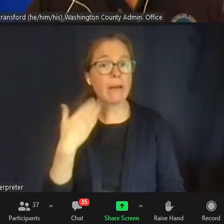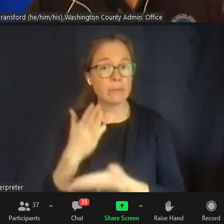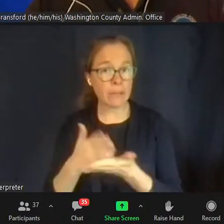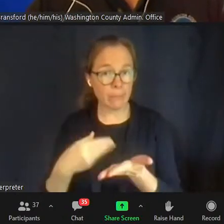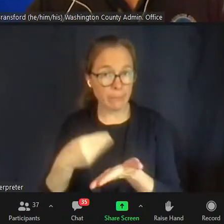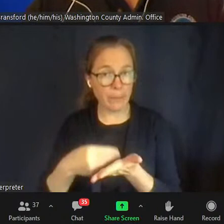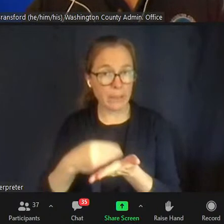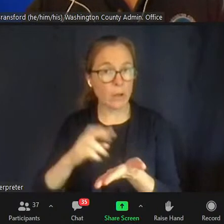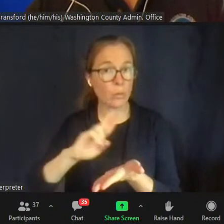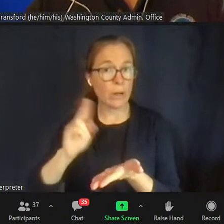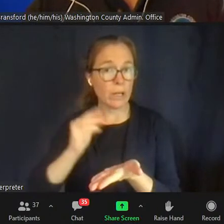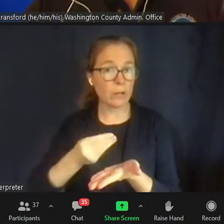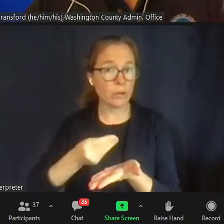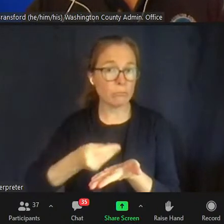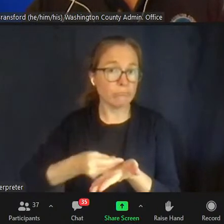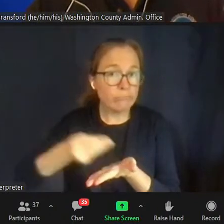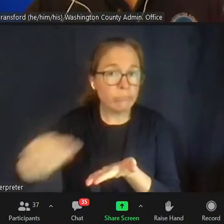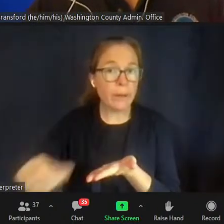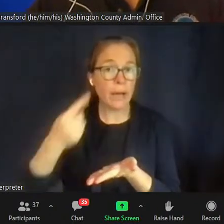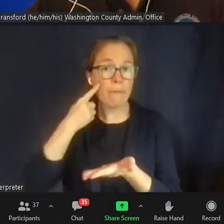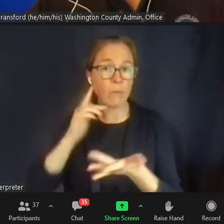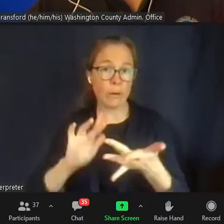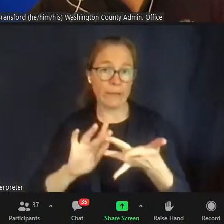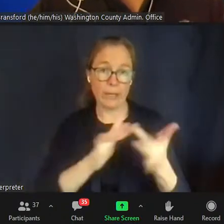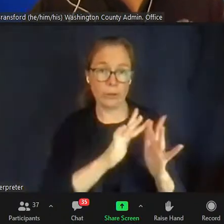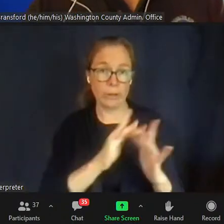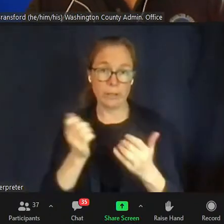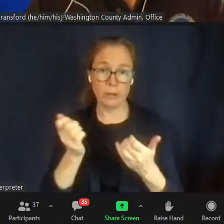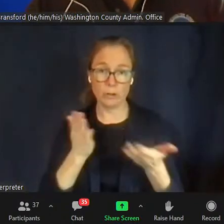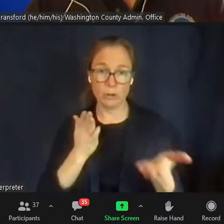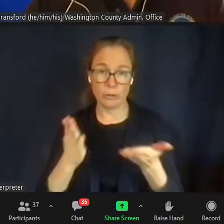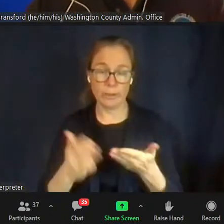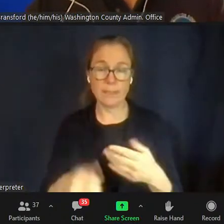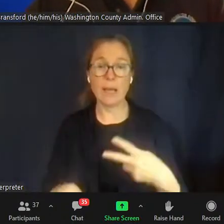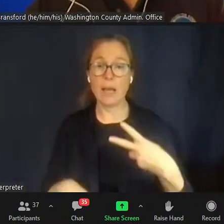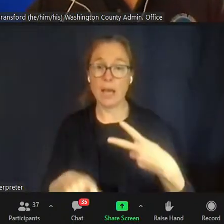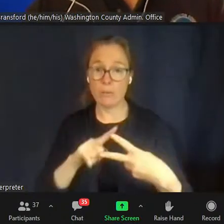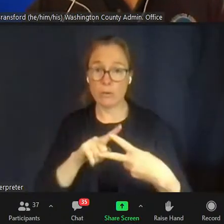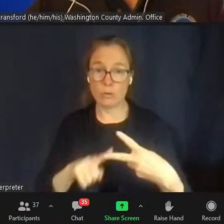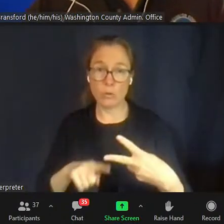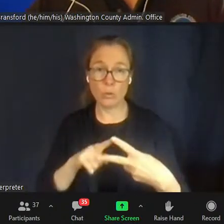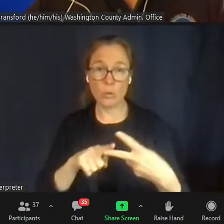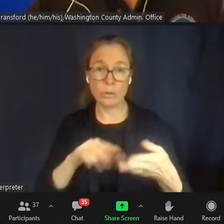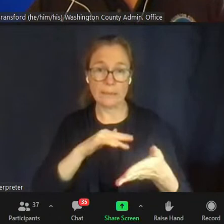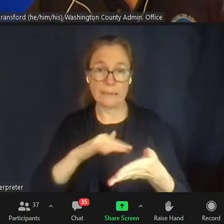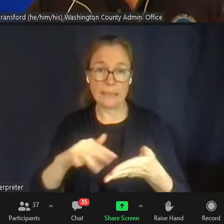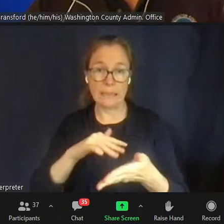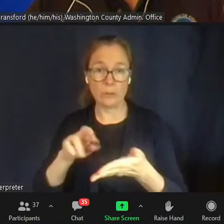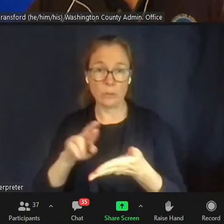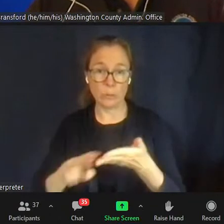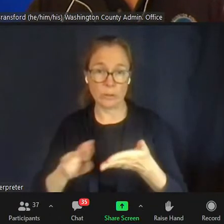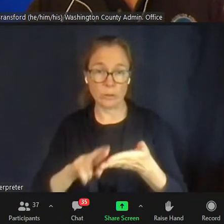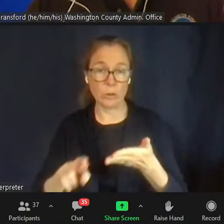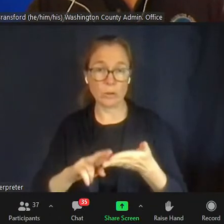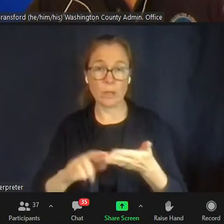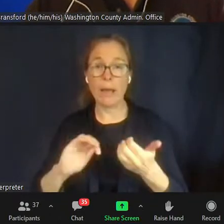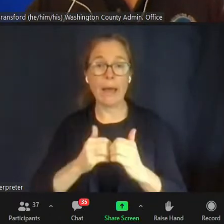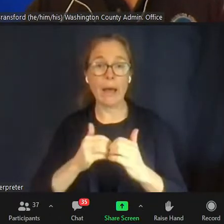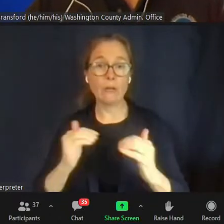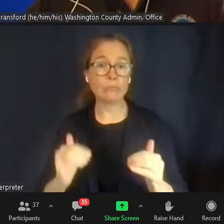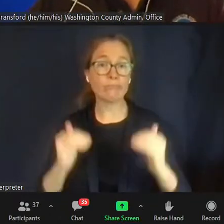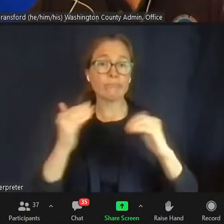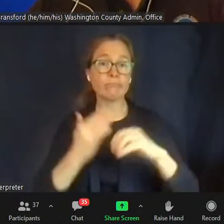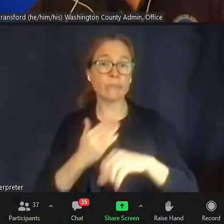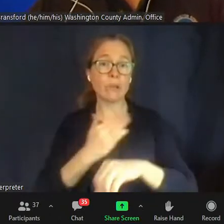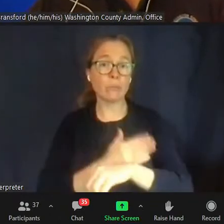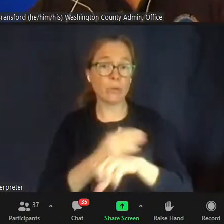we actually have two aspects of broadband study and enhancement, quite frankly, going on